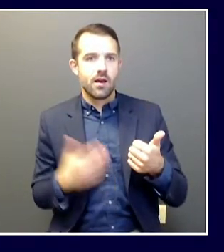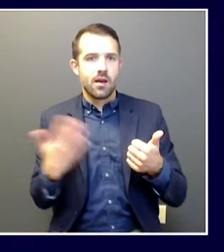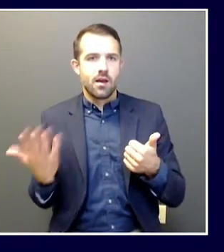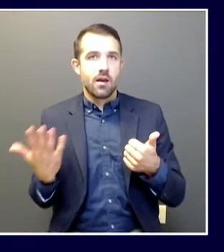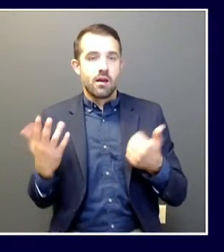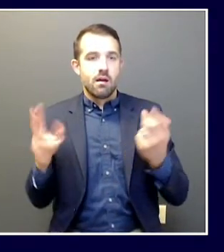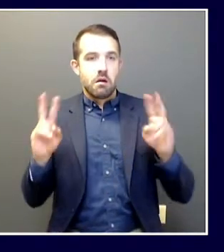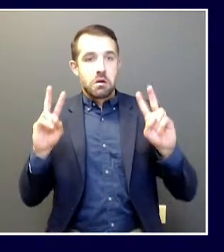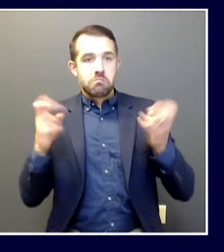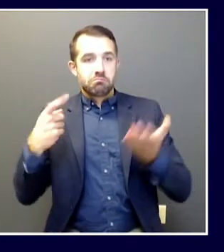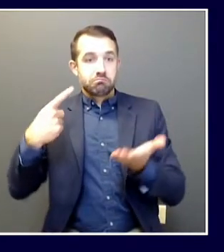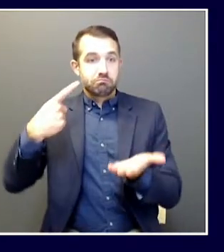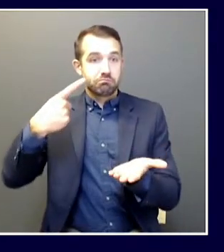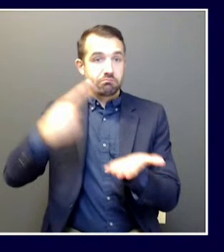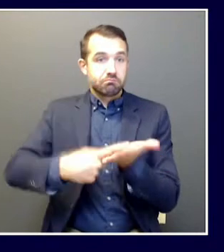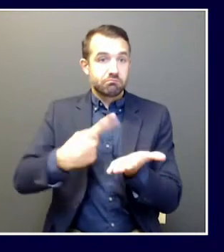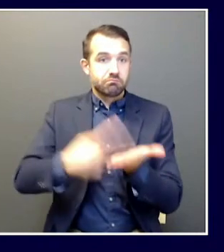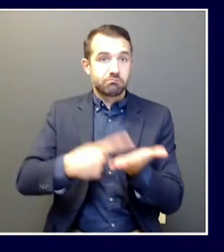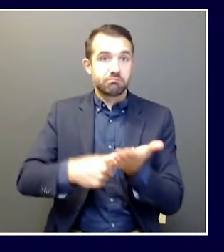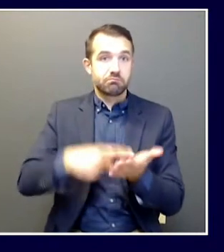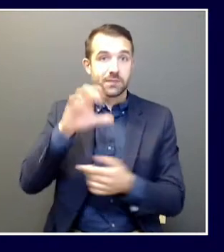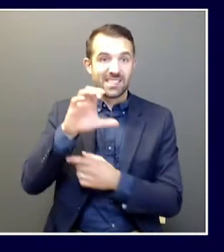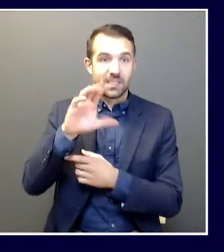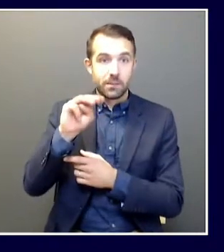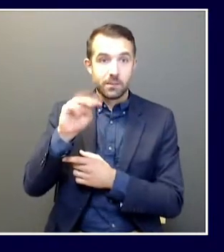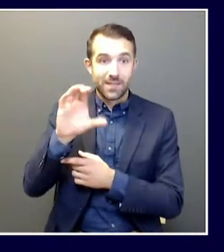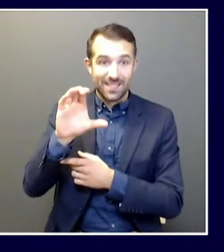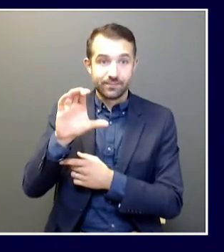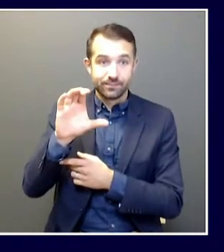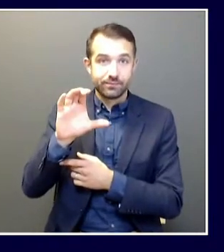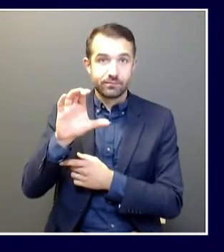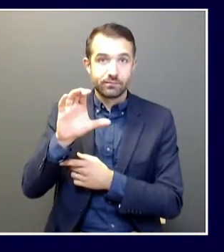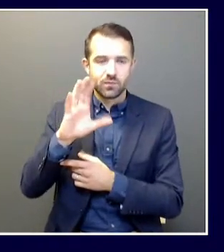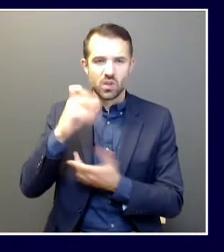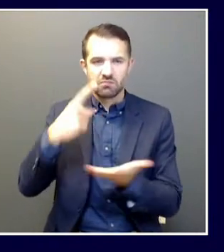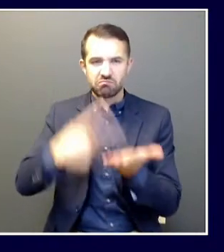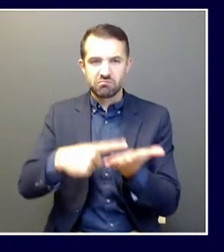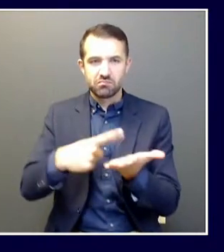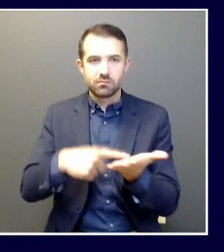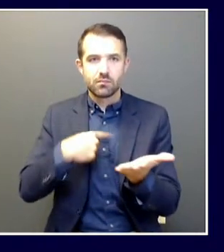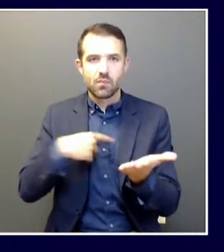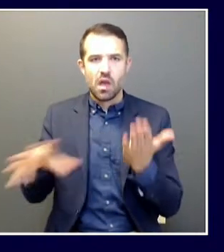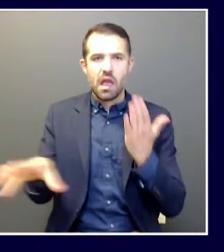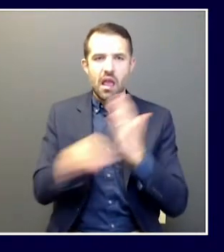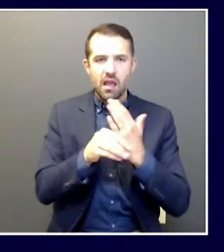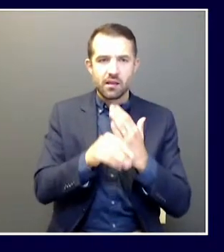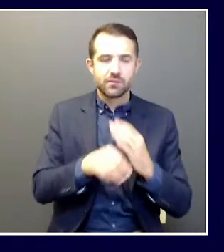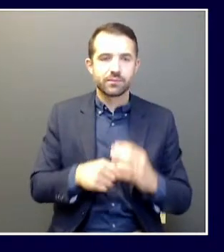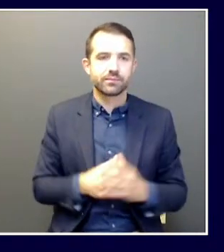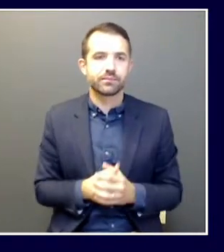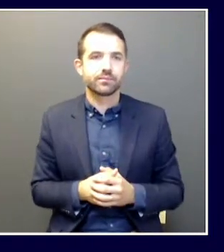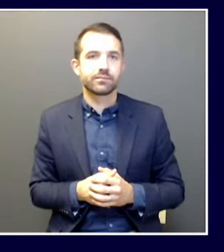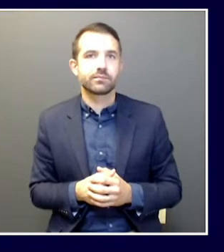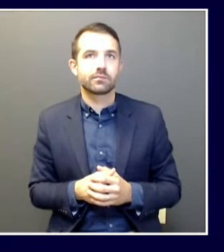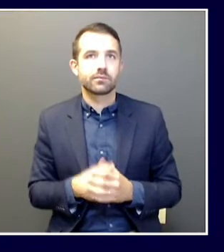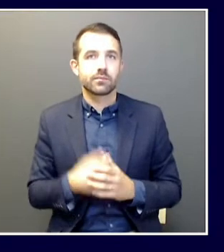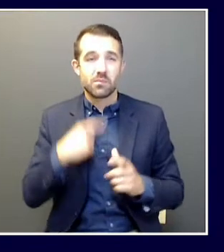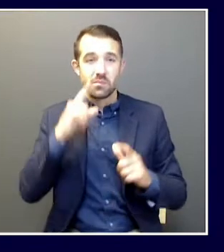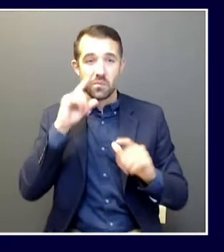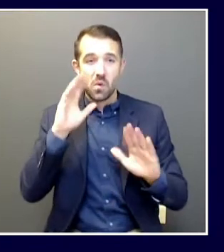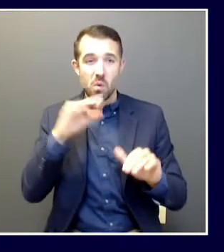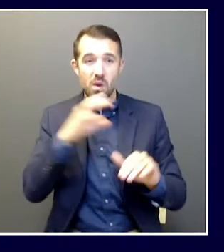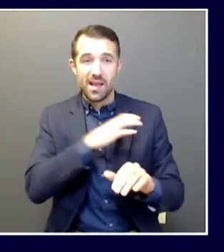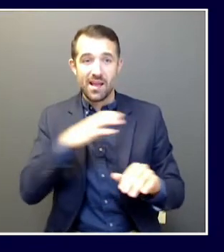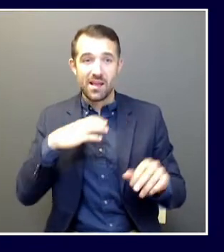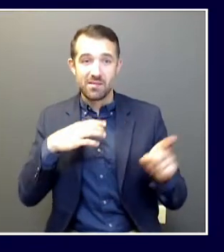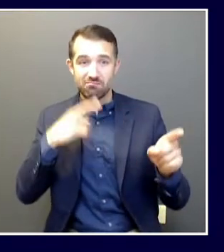the CMMC discussion, I was hoping that Commissioner Lambrou could be a little bit more